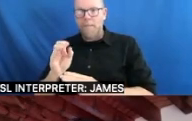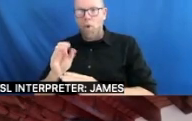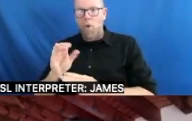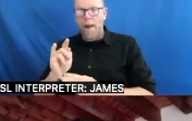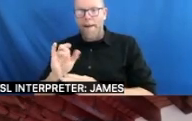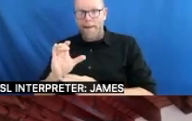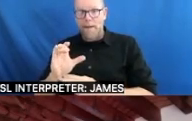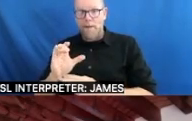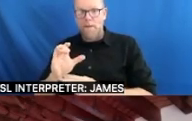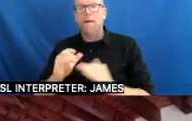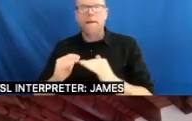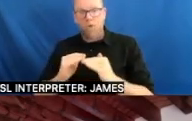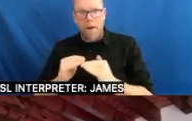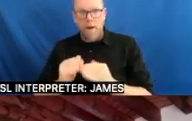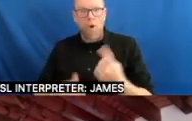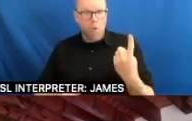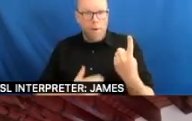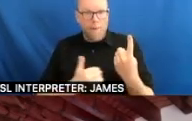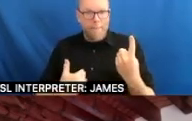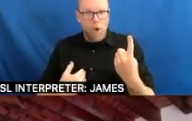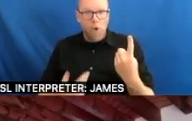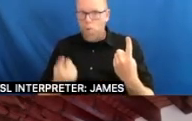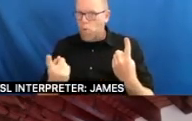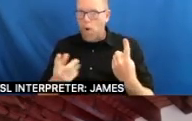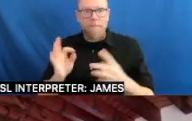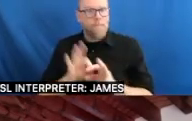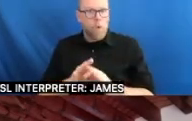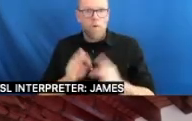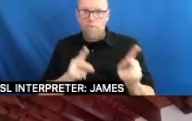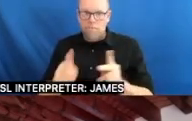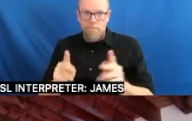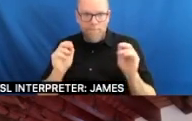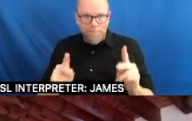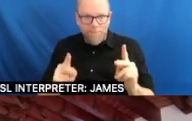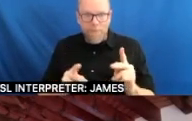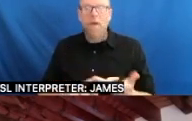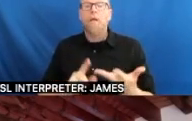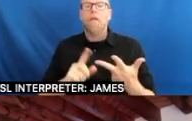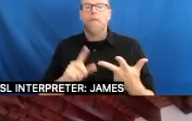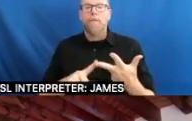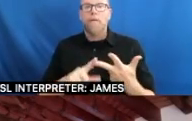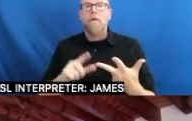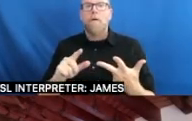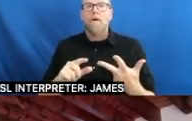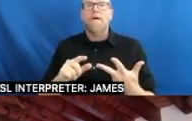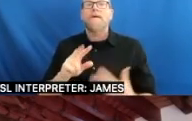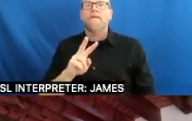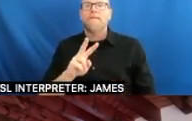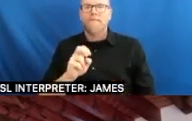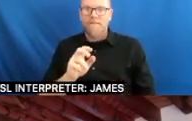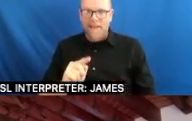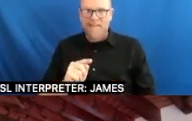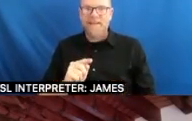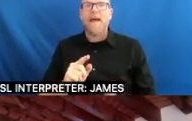vote themselves. And the third, the vesting in and allocation among